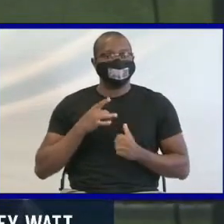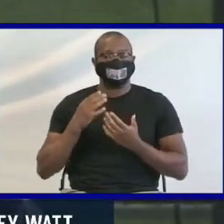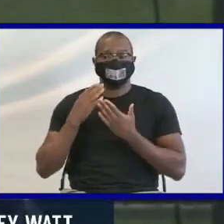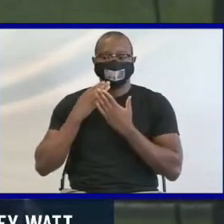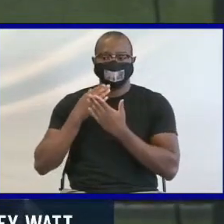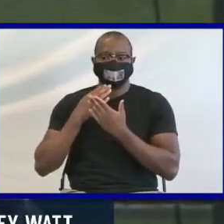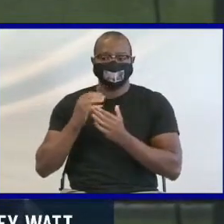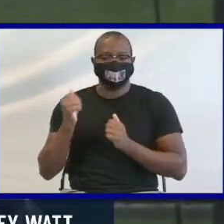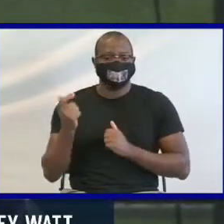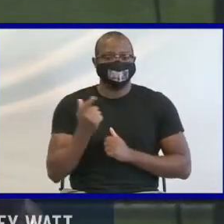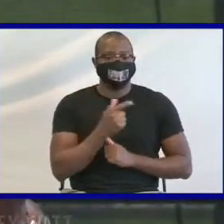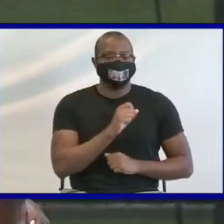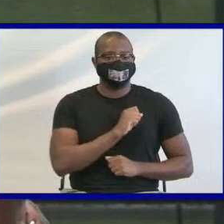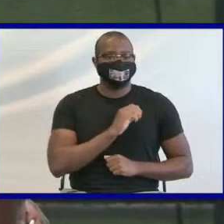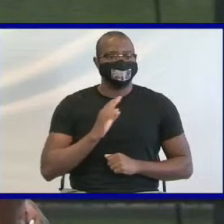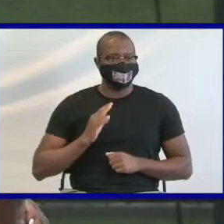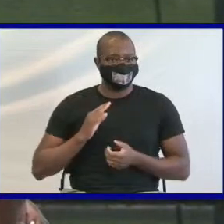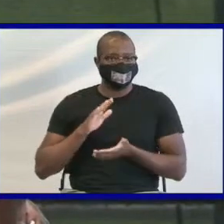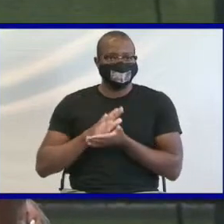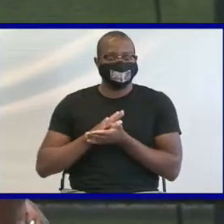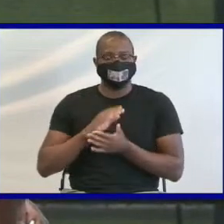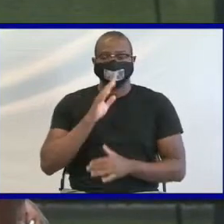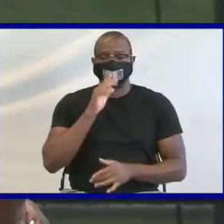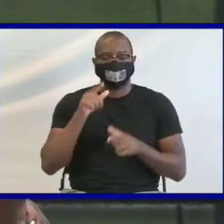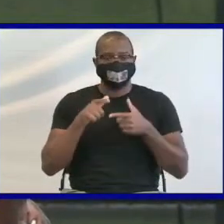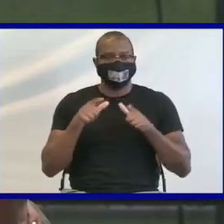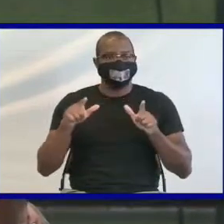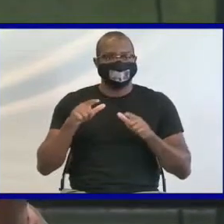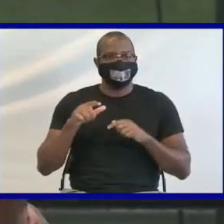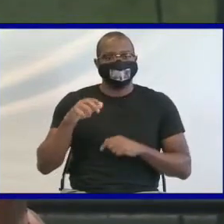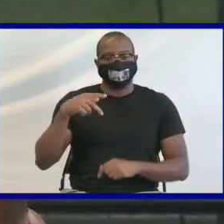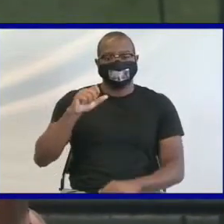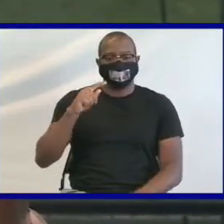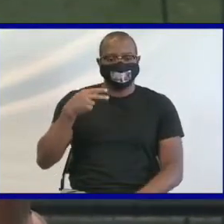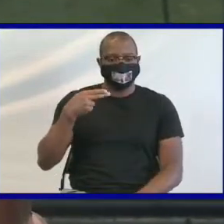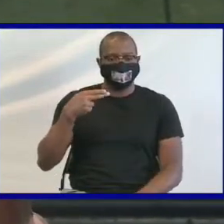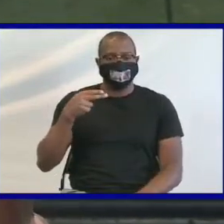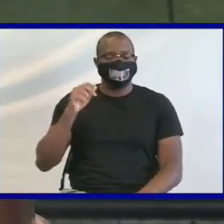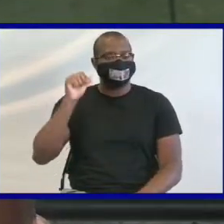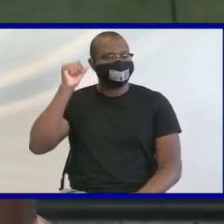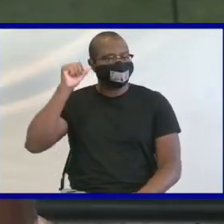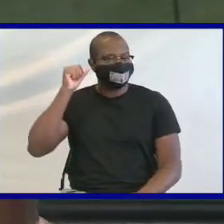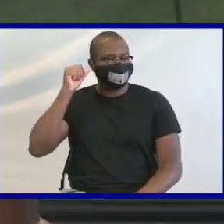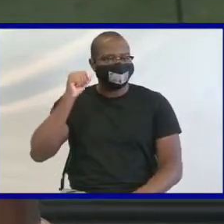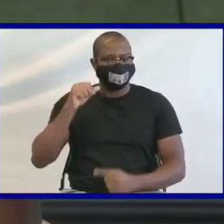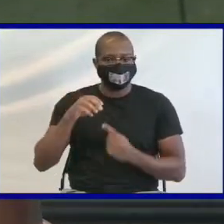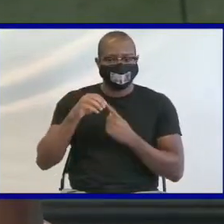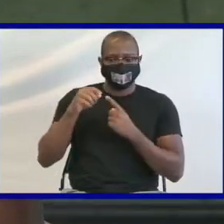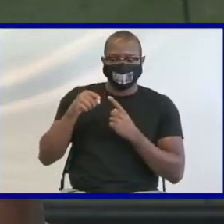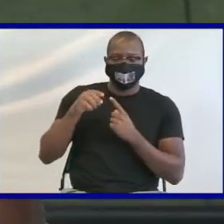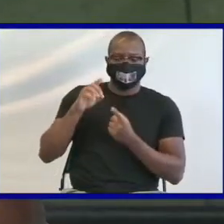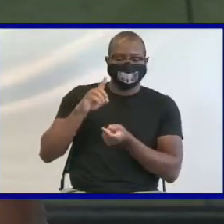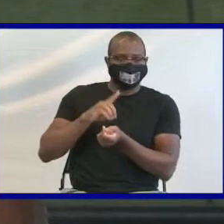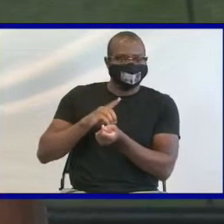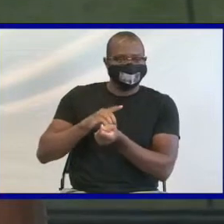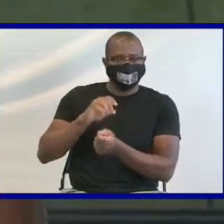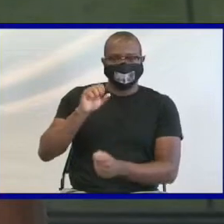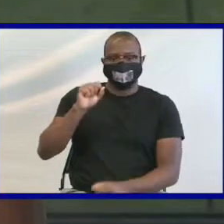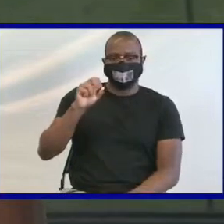the entire staff of the School of Speech Language Pathology and Audiology, especially Dr. Siegel and Dr.